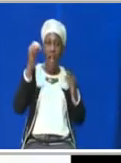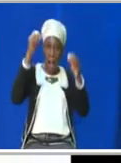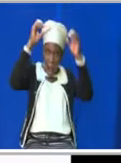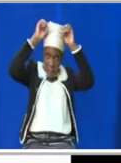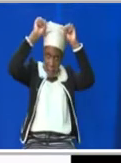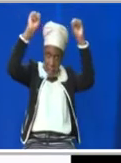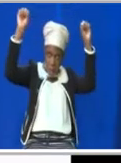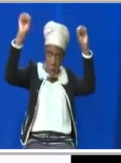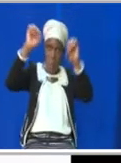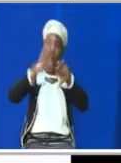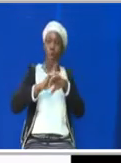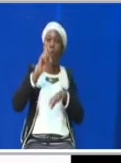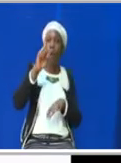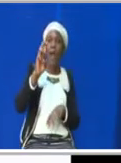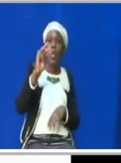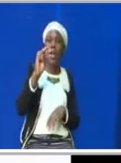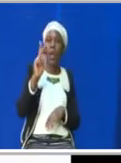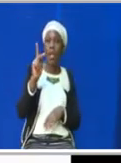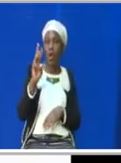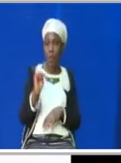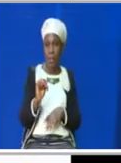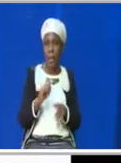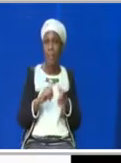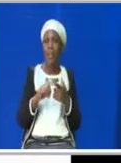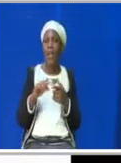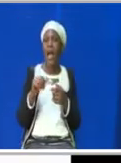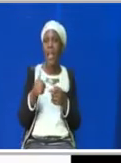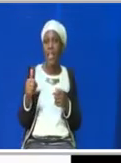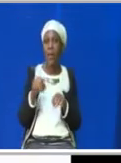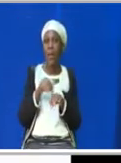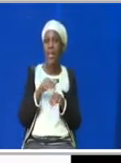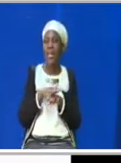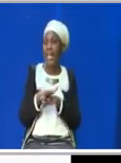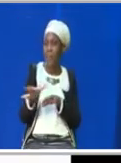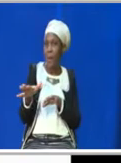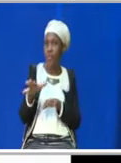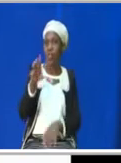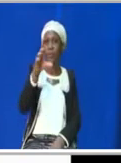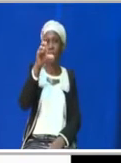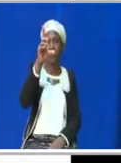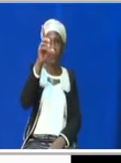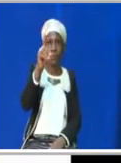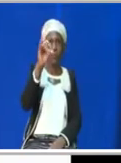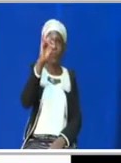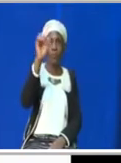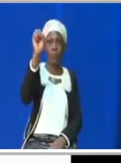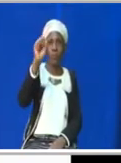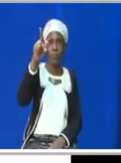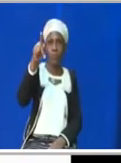how spread are these antelopes in this 1 kilometer